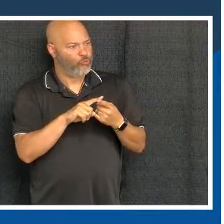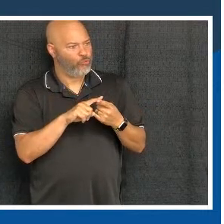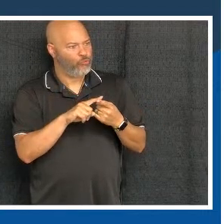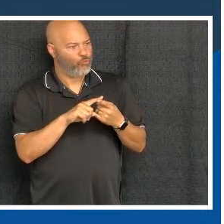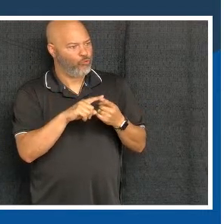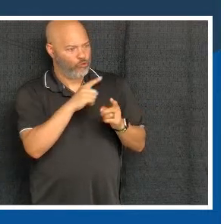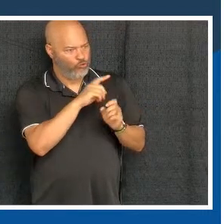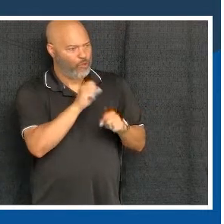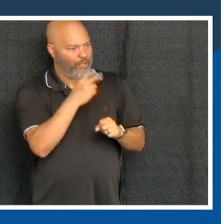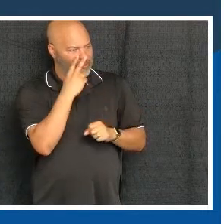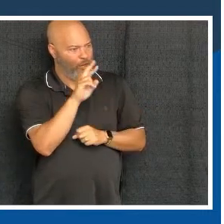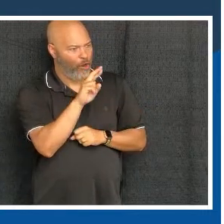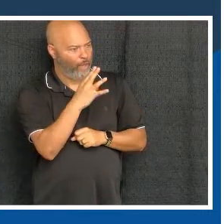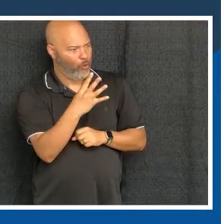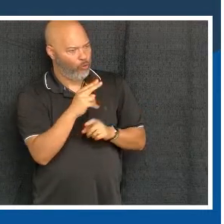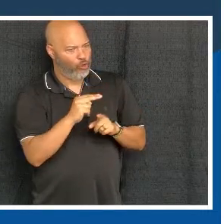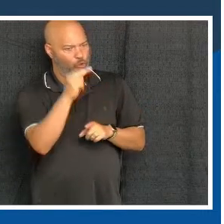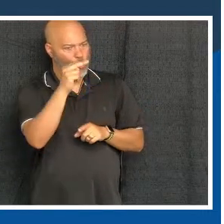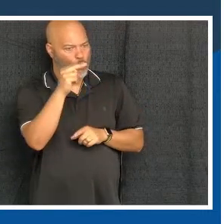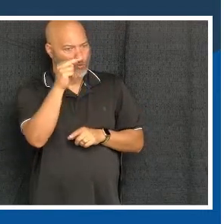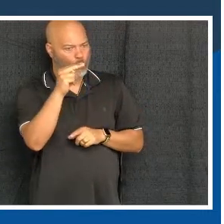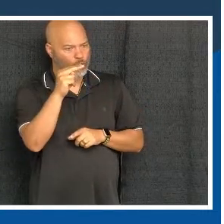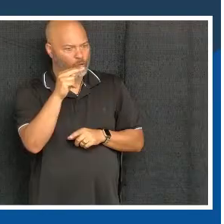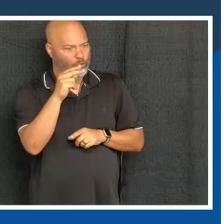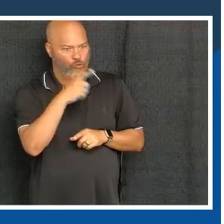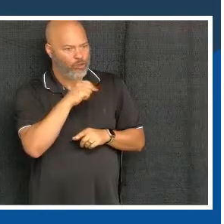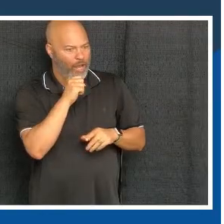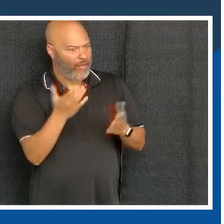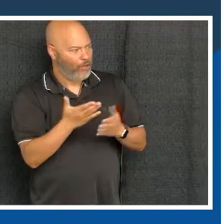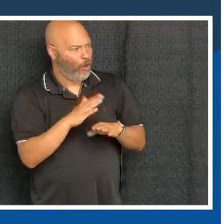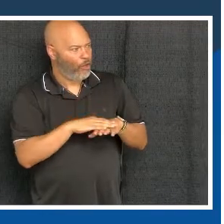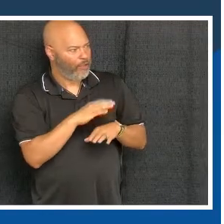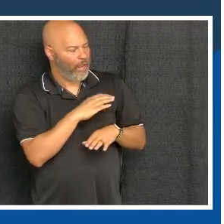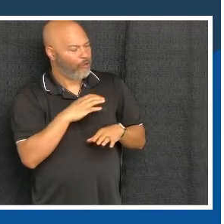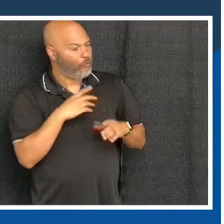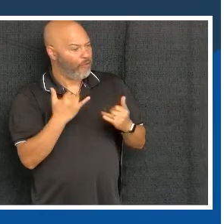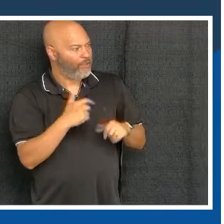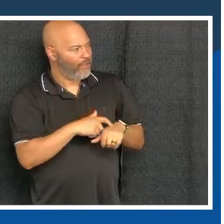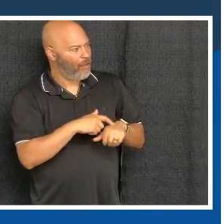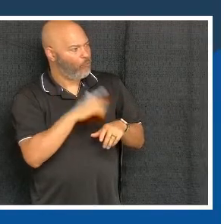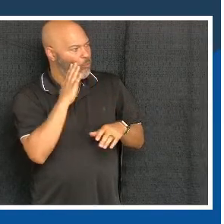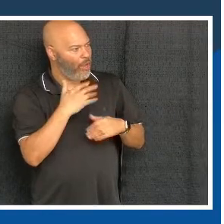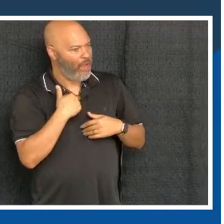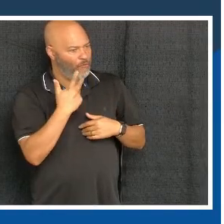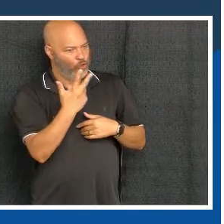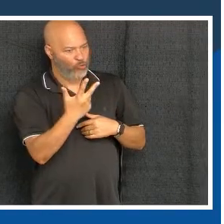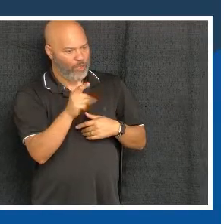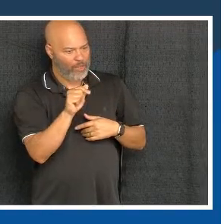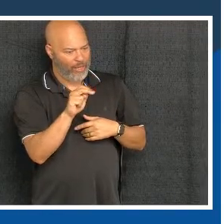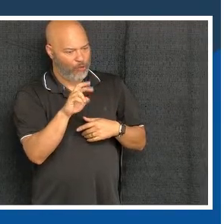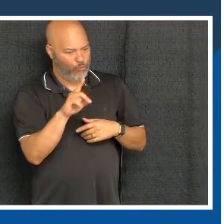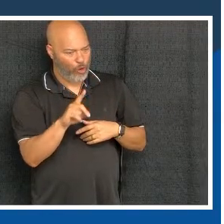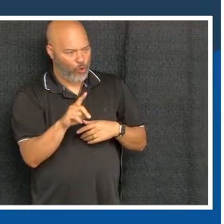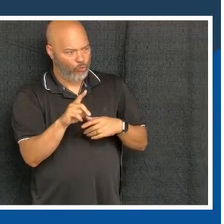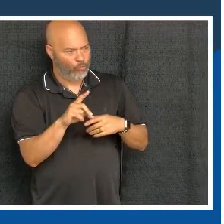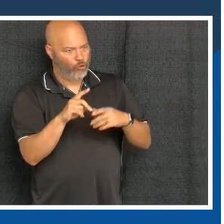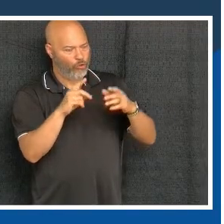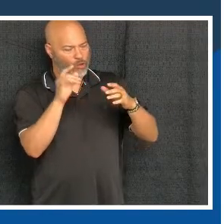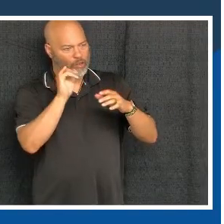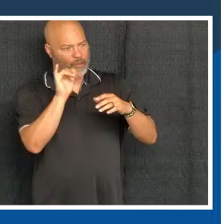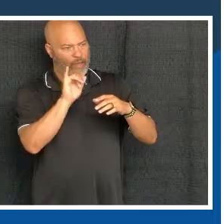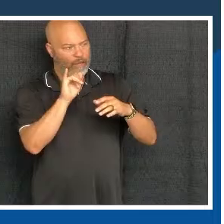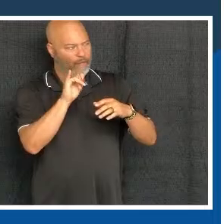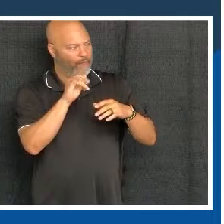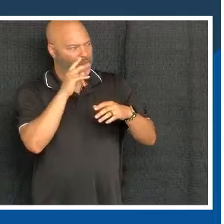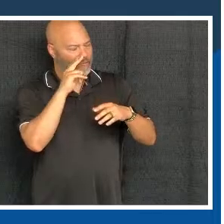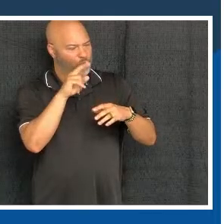and you can see the R4 to the north. You weren't on council at the time, but that's going to have a 3-lane road serving the R4 straight down. That's kind of, if you